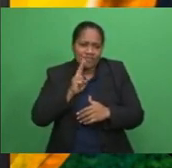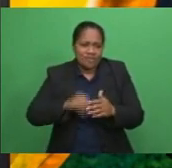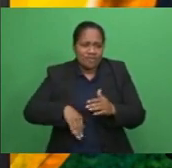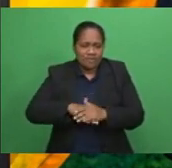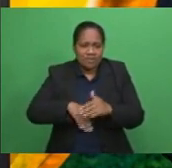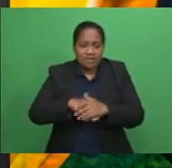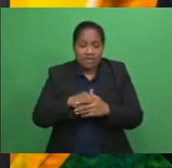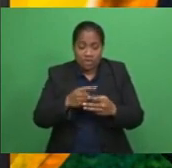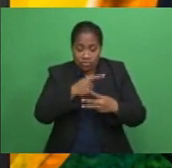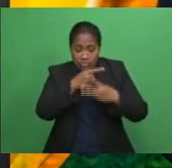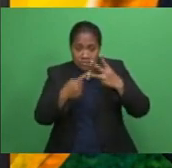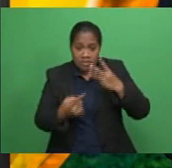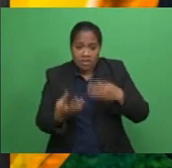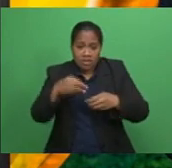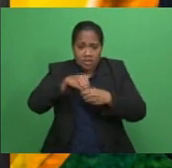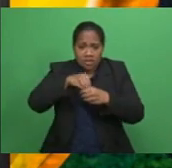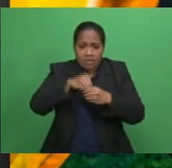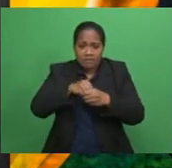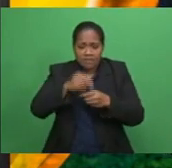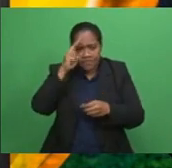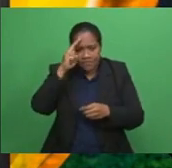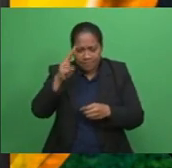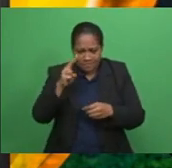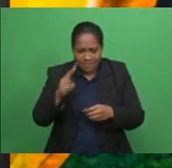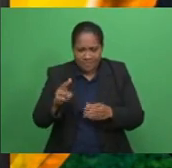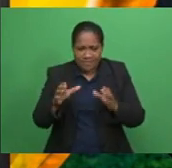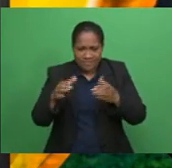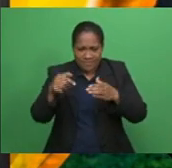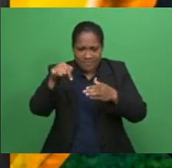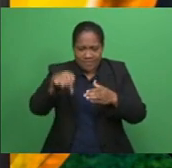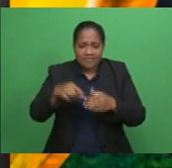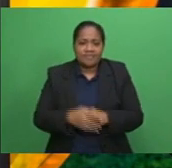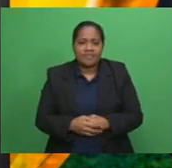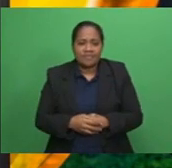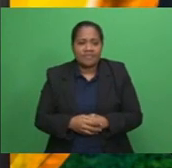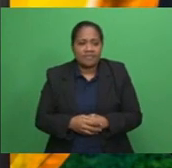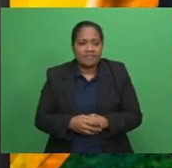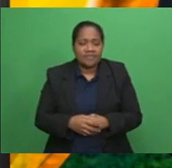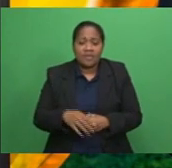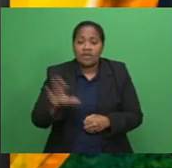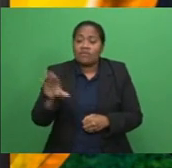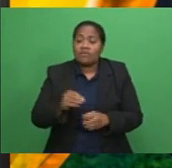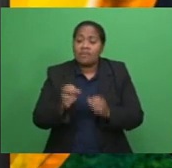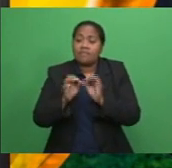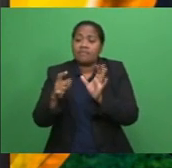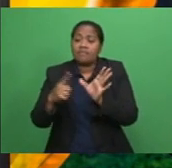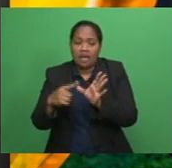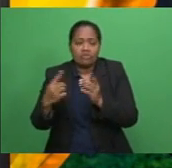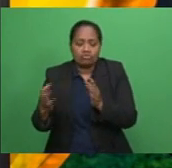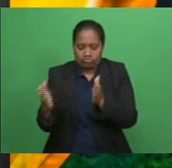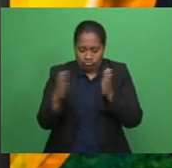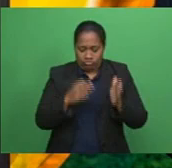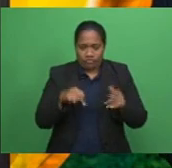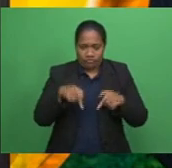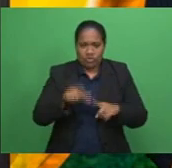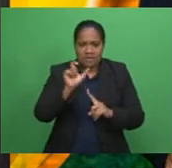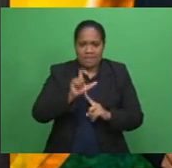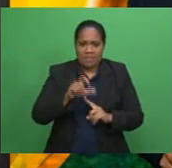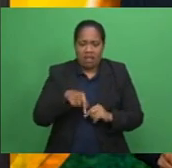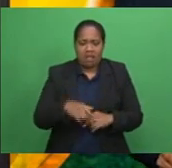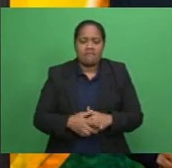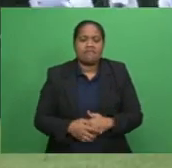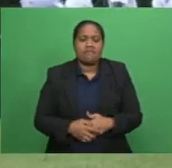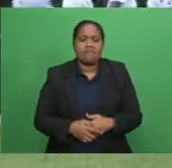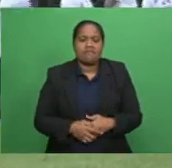players now join a national goalie Beniamino Mate Nangara in a move from Ba to the capital. Caroline Itavi has more.